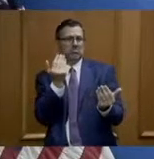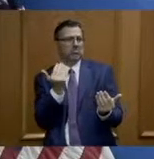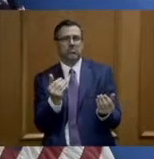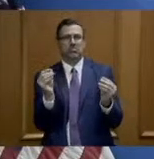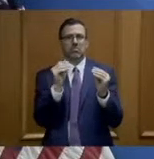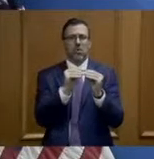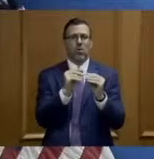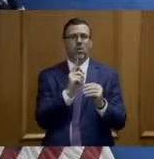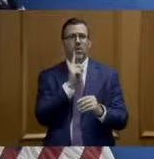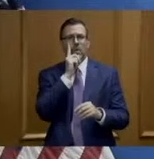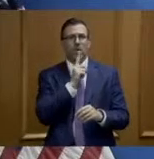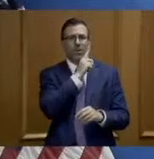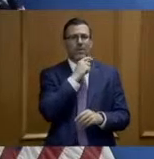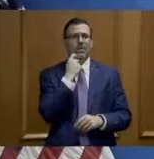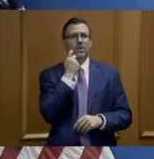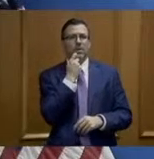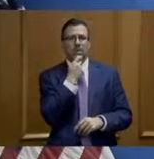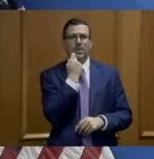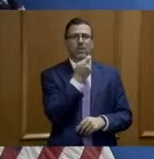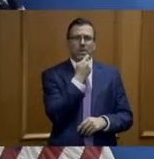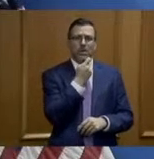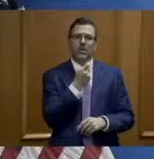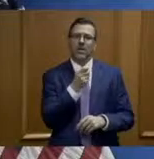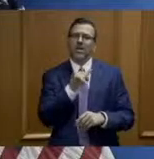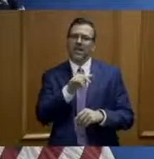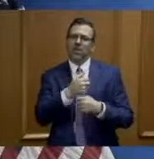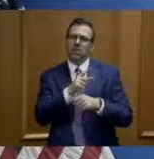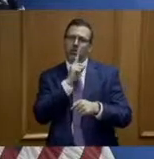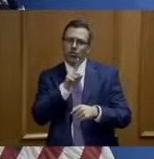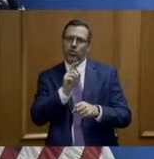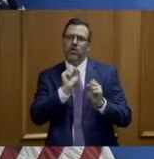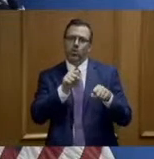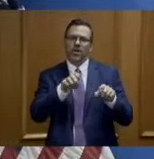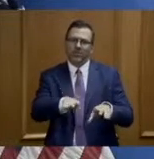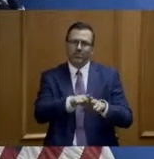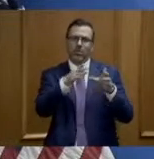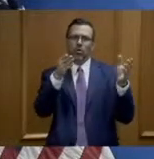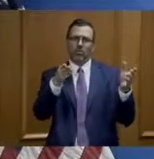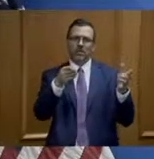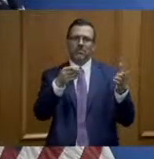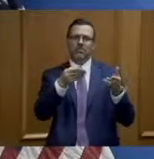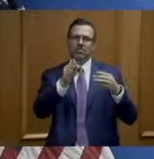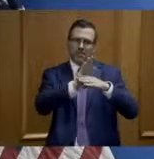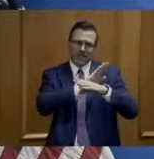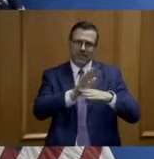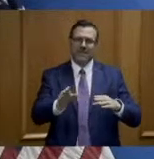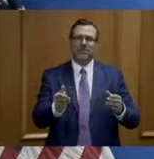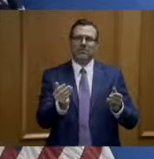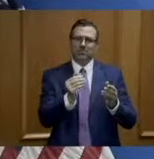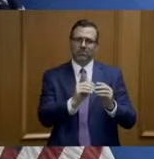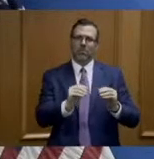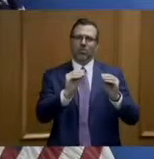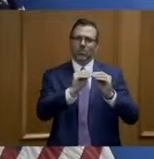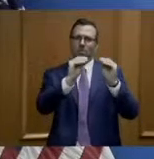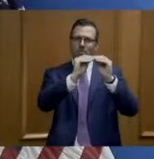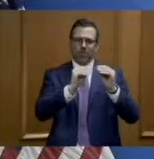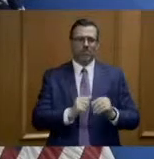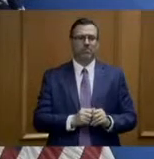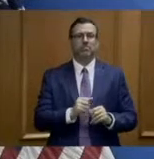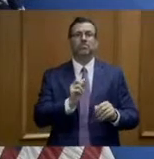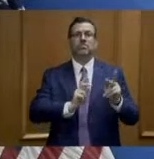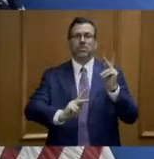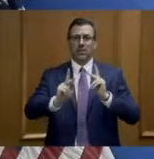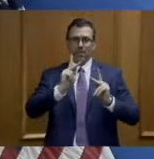testing effort ensures that we can continue to safely reopen our economy. As more Tennesseans prepare to return to